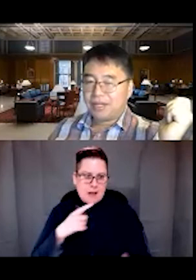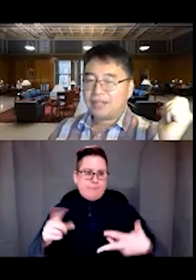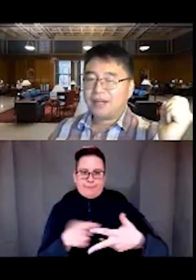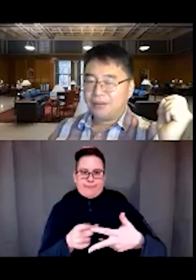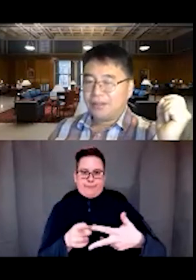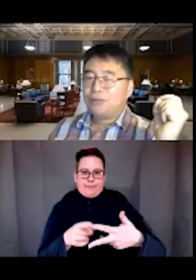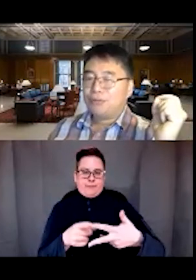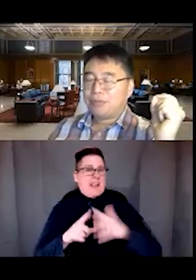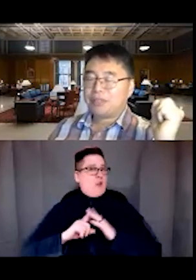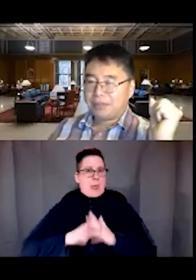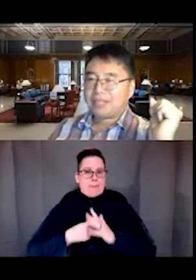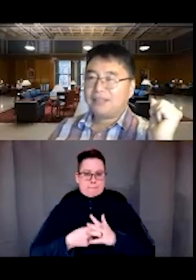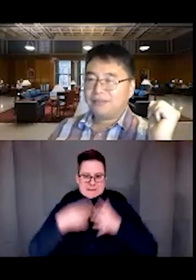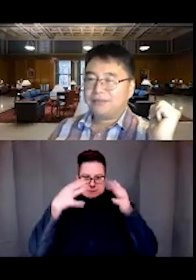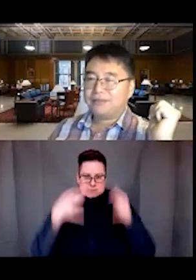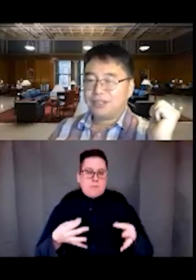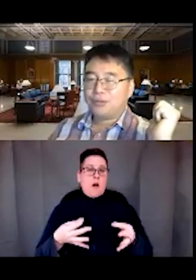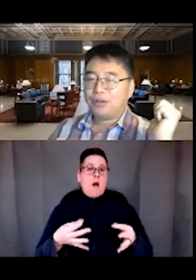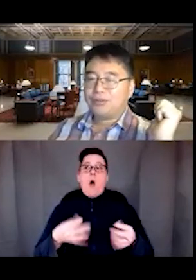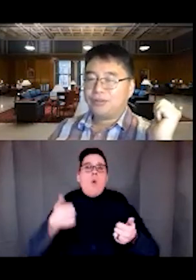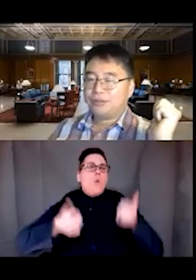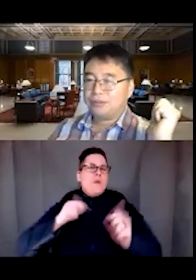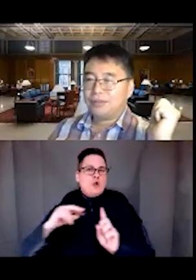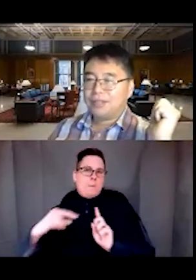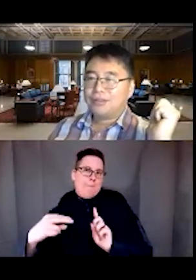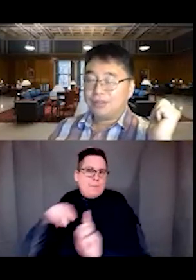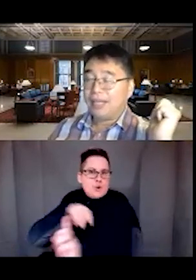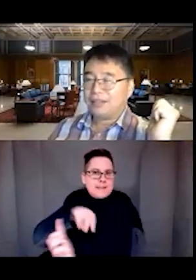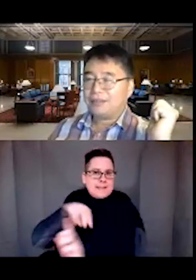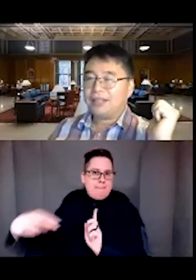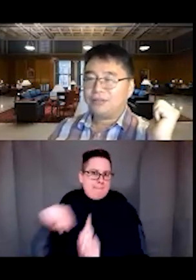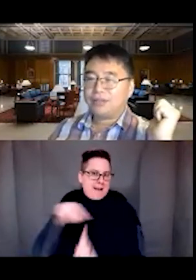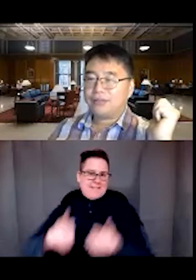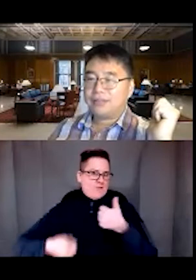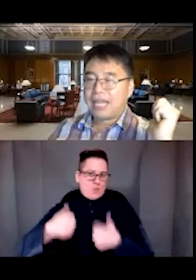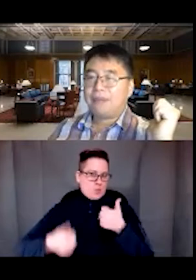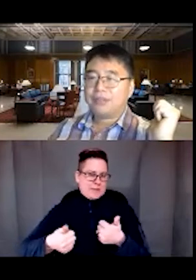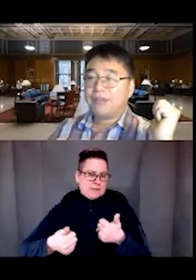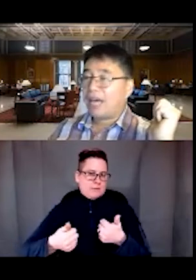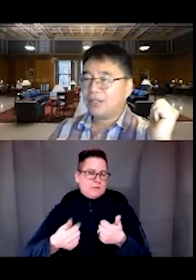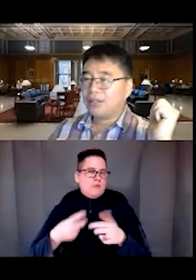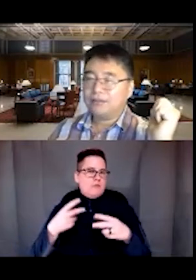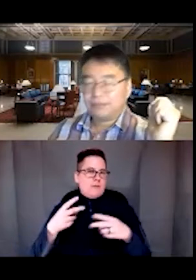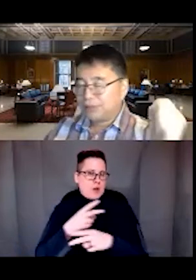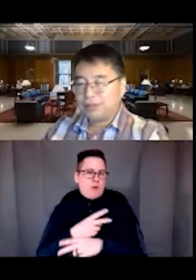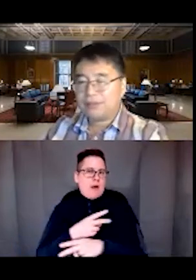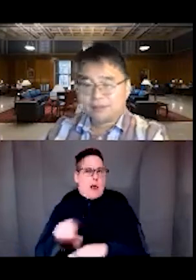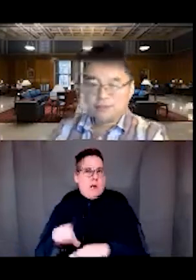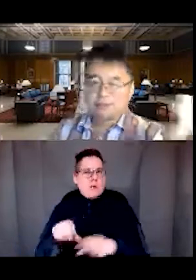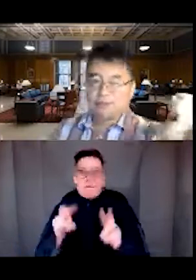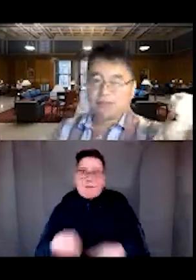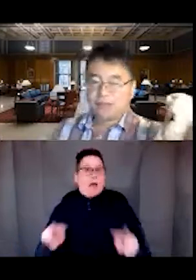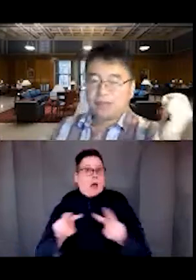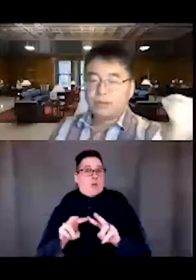the very get-go which perspective you want to take, right, in trying to establish the value of your